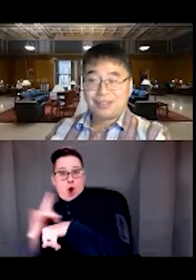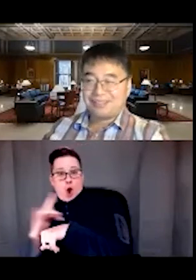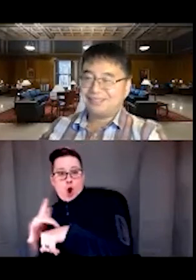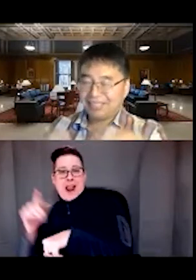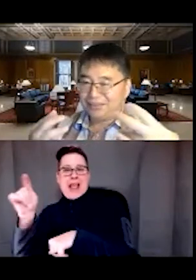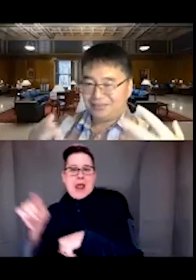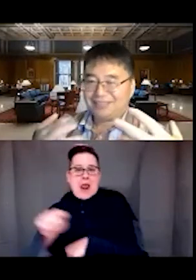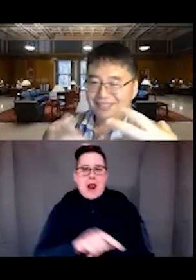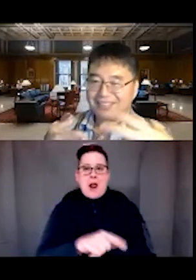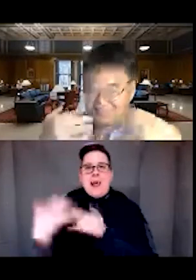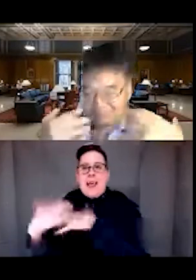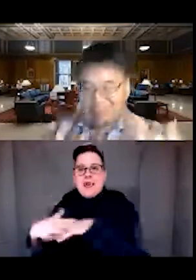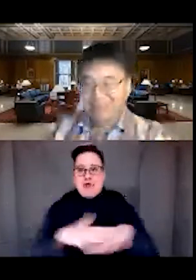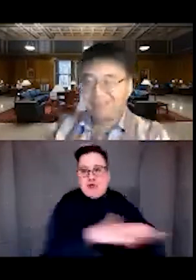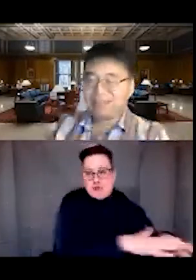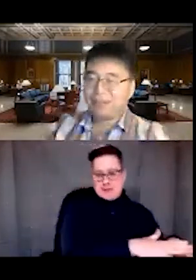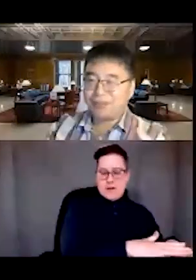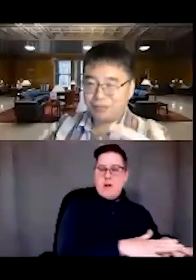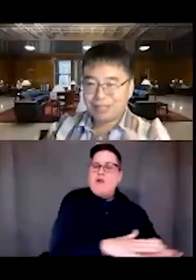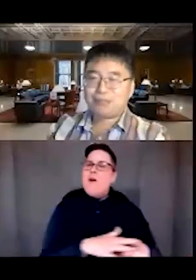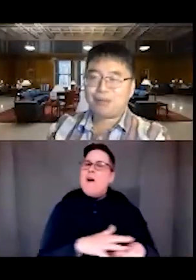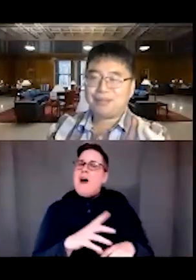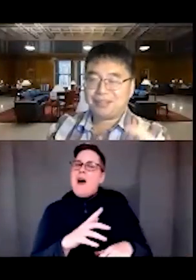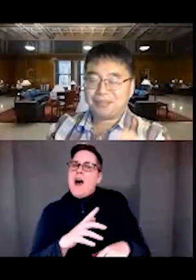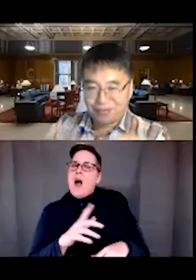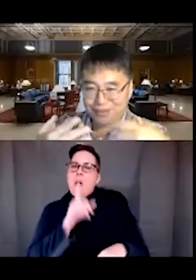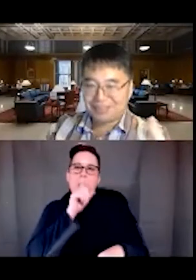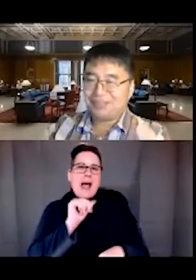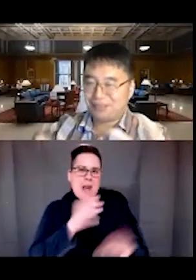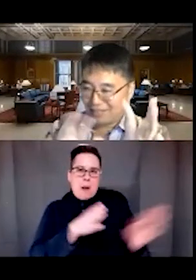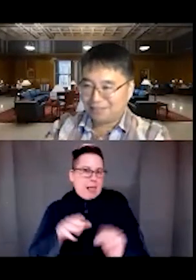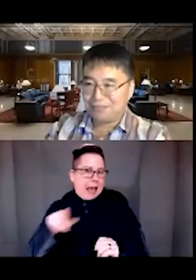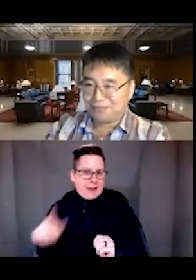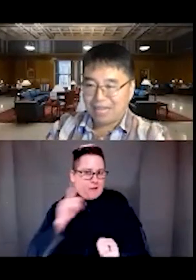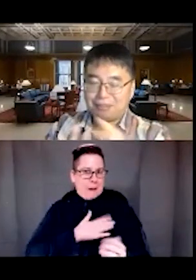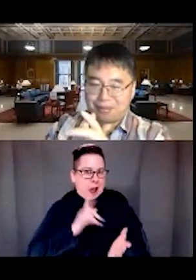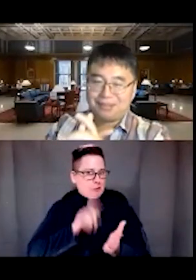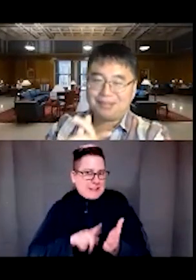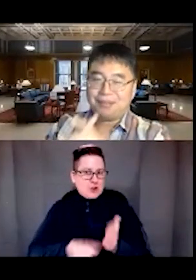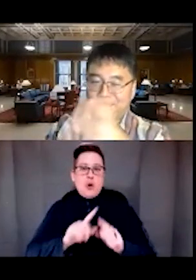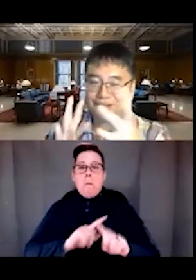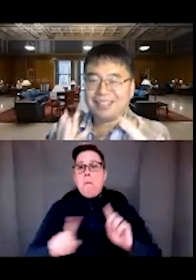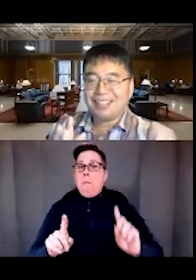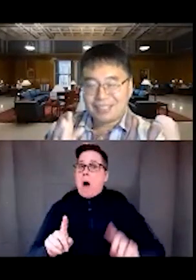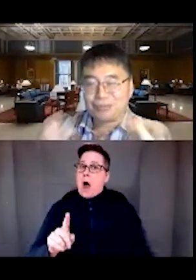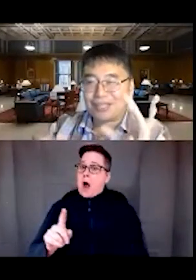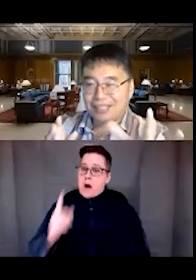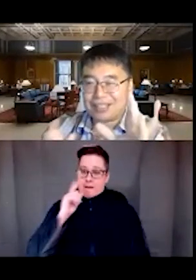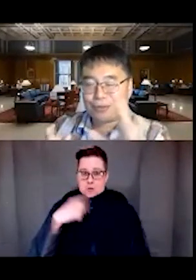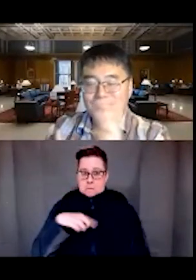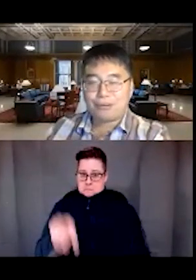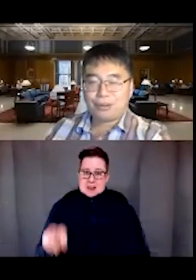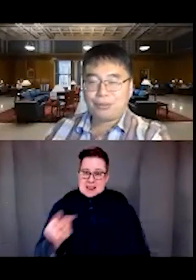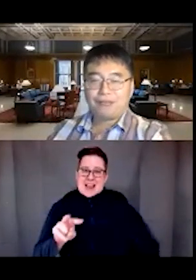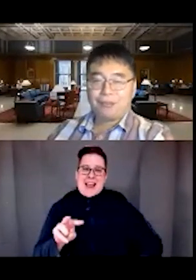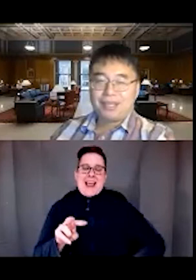though it wasn't, you know, implemented this way for research purposes, but for, you know, for admin purposes, but for, it doesn't work, it's kind